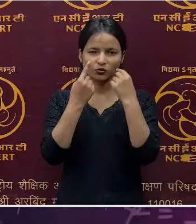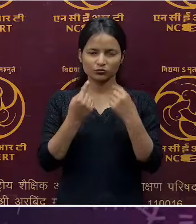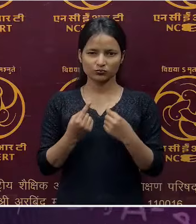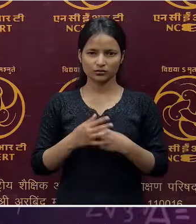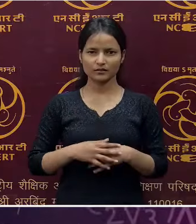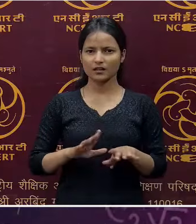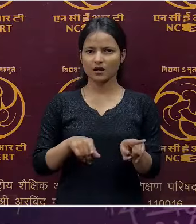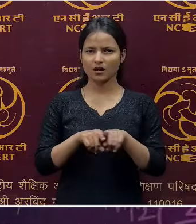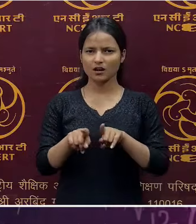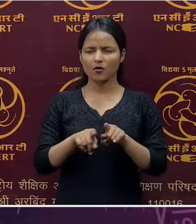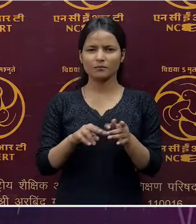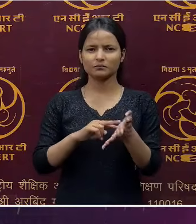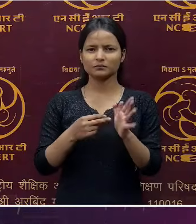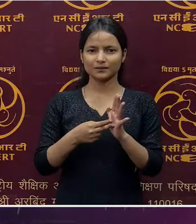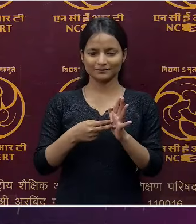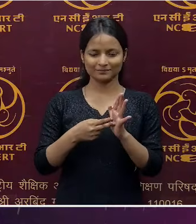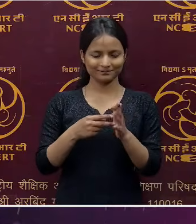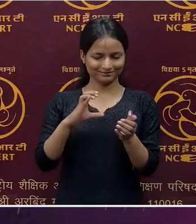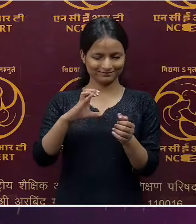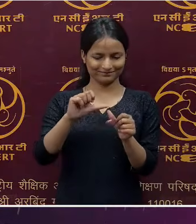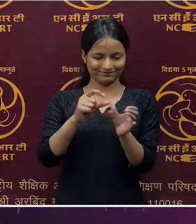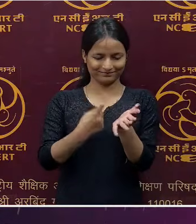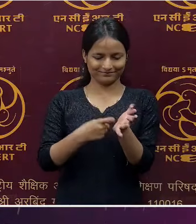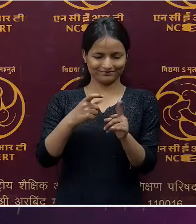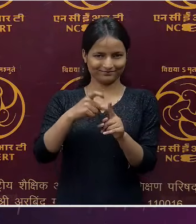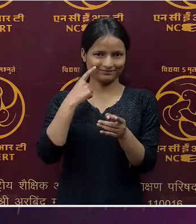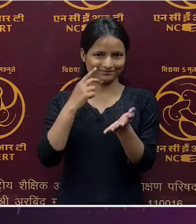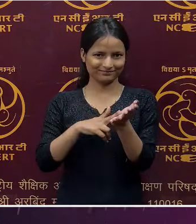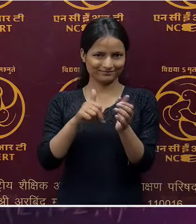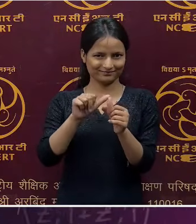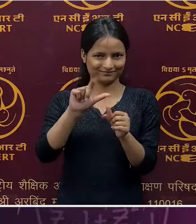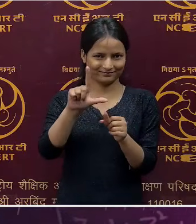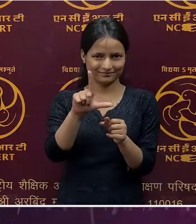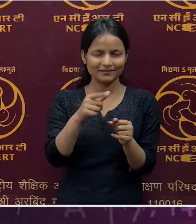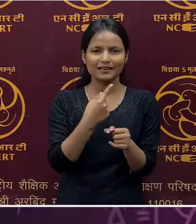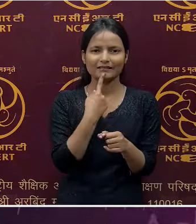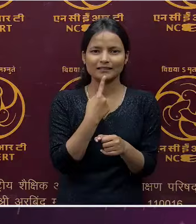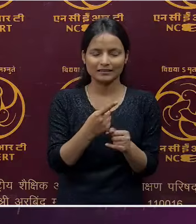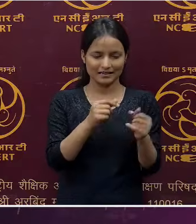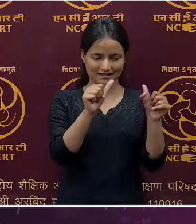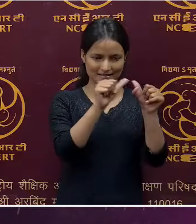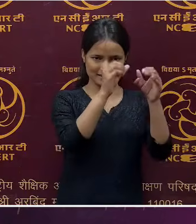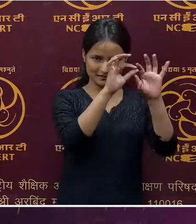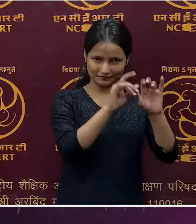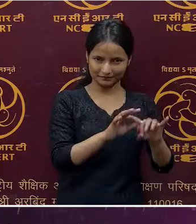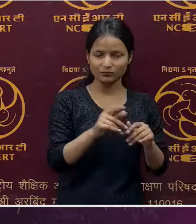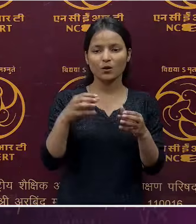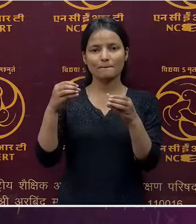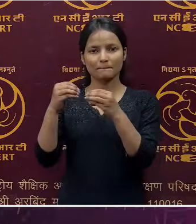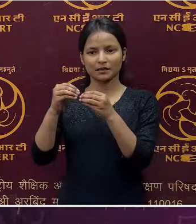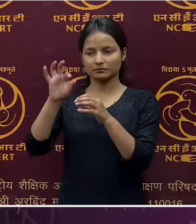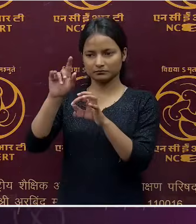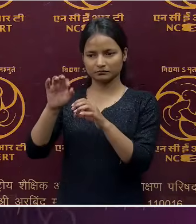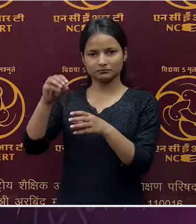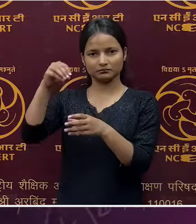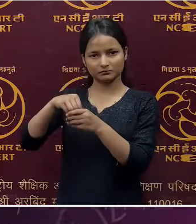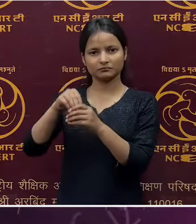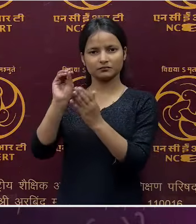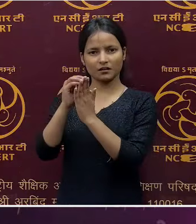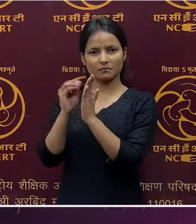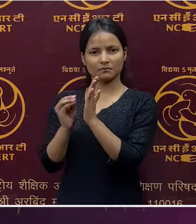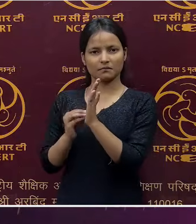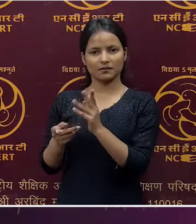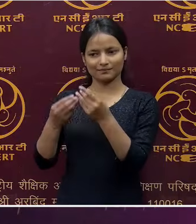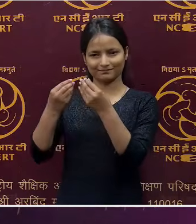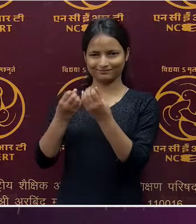cardinality of B. Cardinality means the number of elements in set A and number of elements in set B. So here are 3 elements here and here